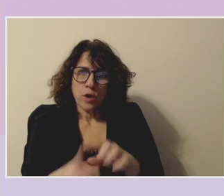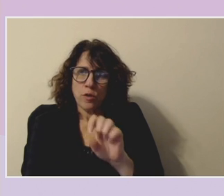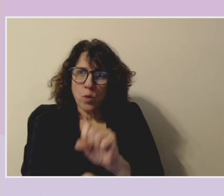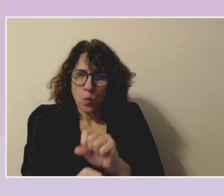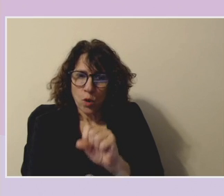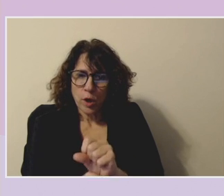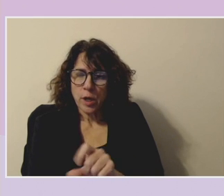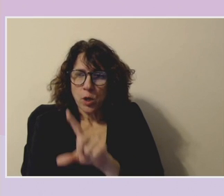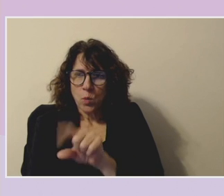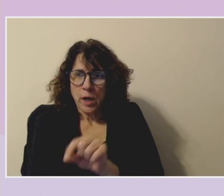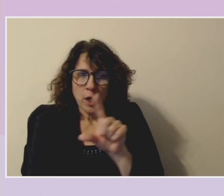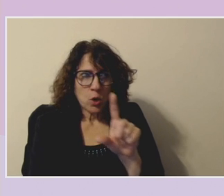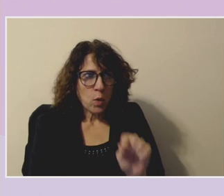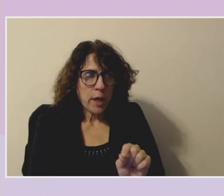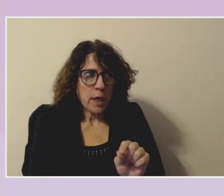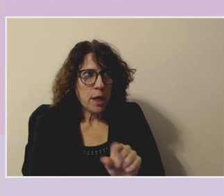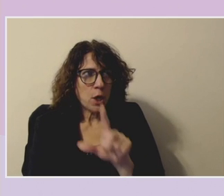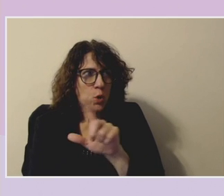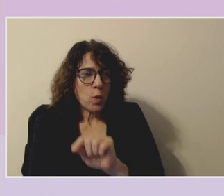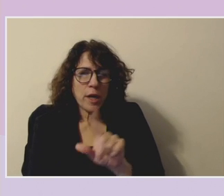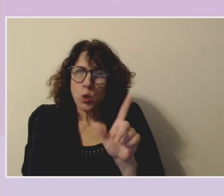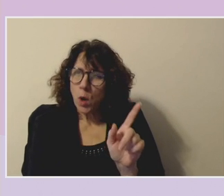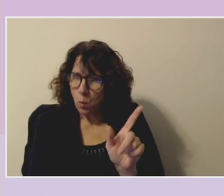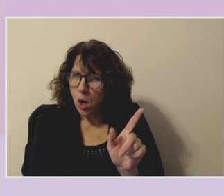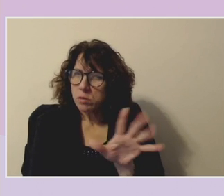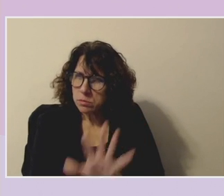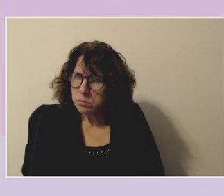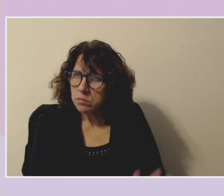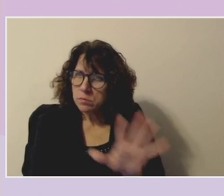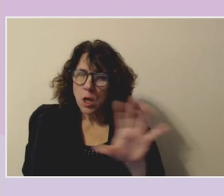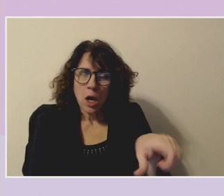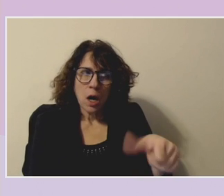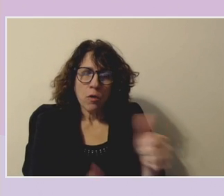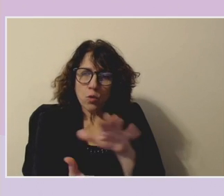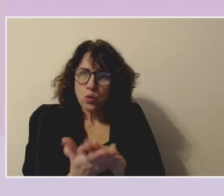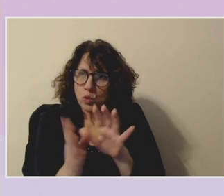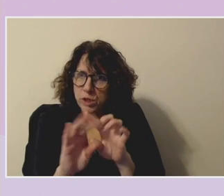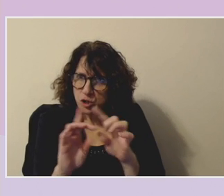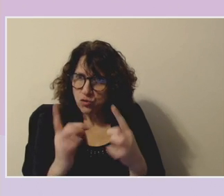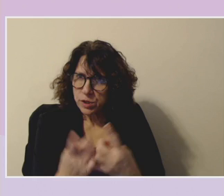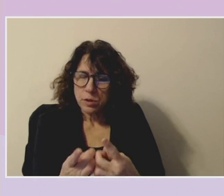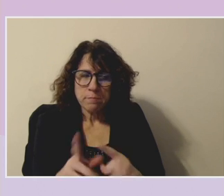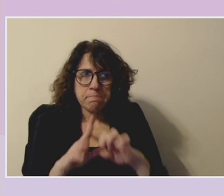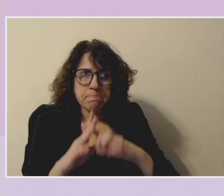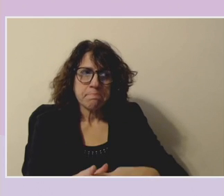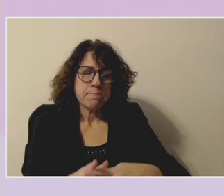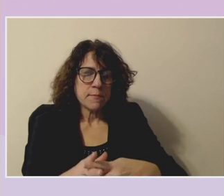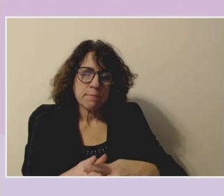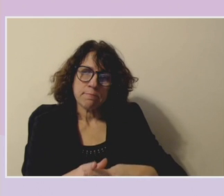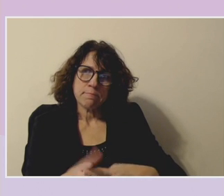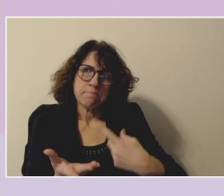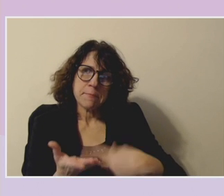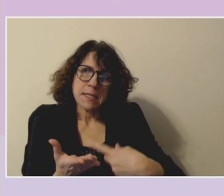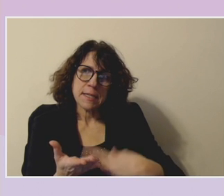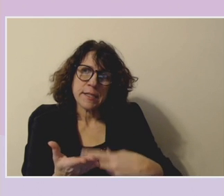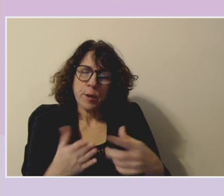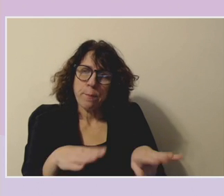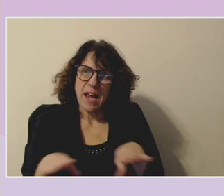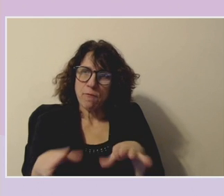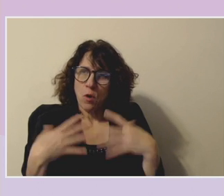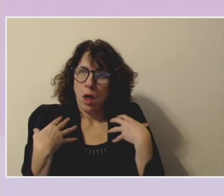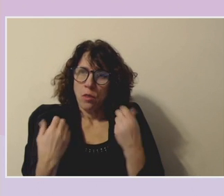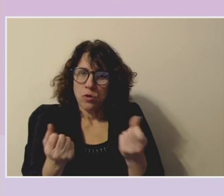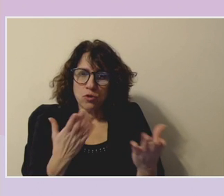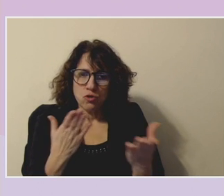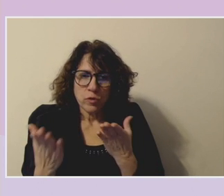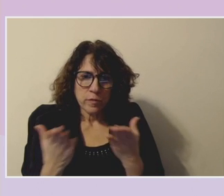2020, 2021, with other school districts, and we started talking about behavioral health services, we found it